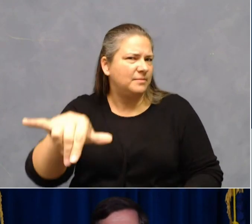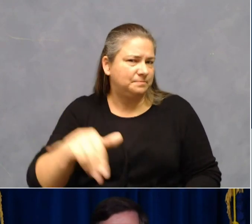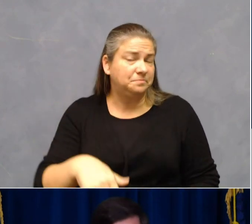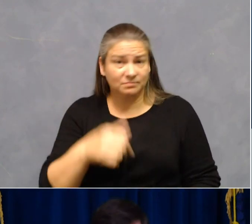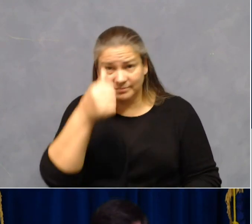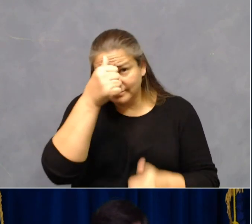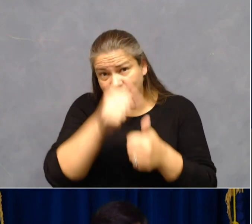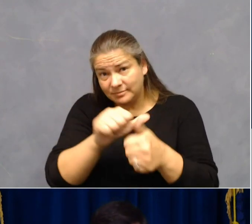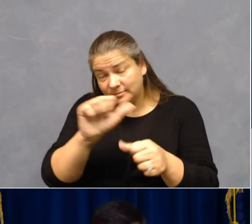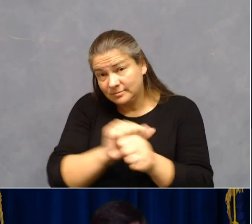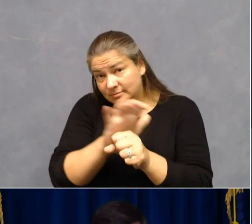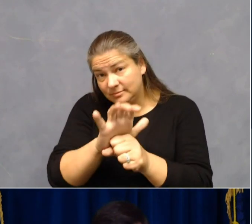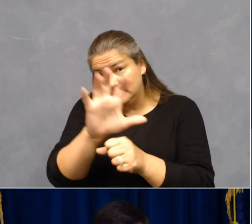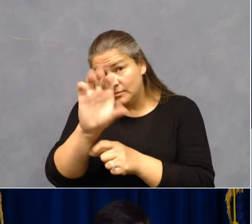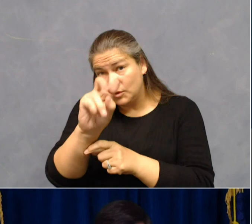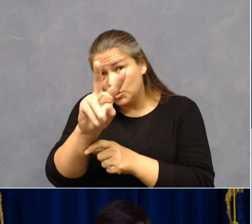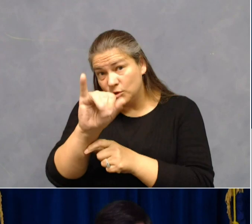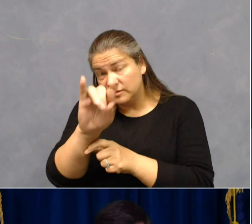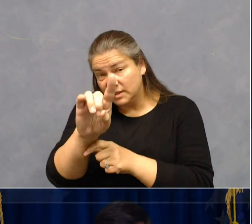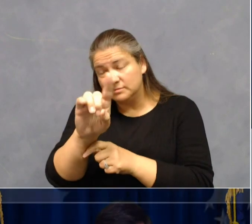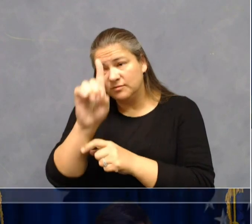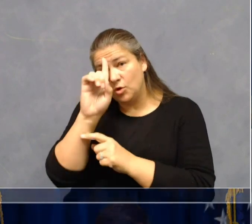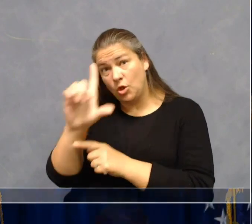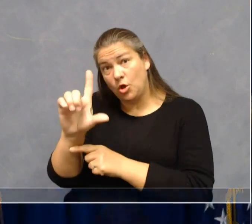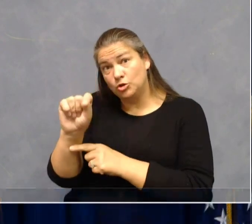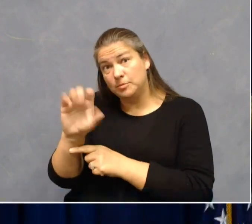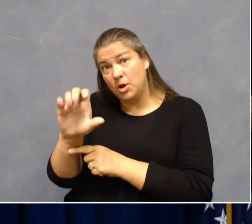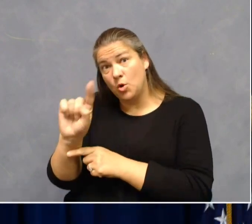sprout up in a long-term care facility. It's